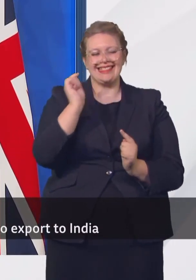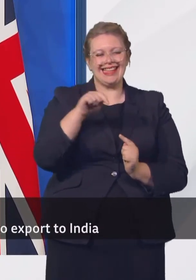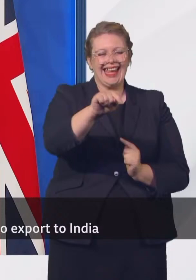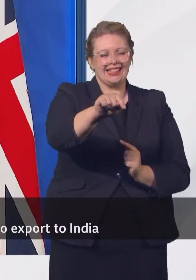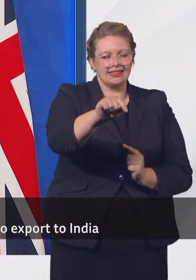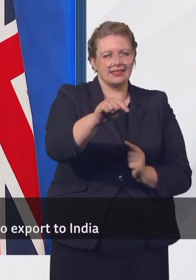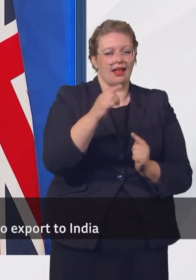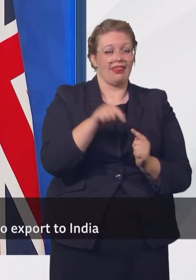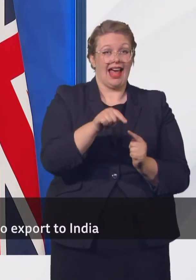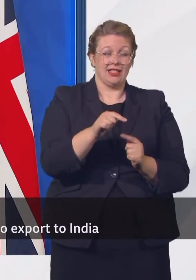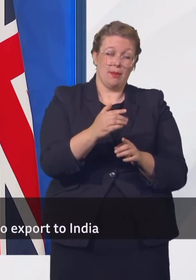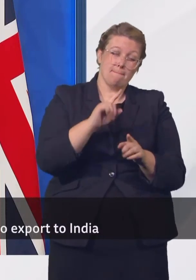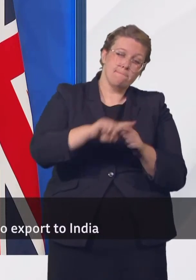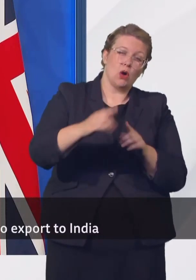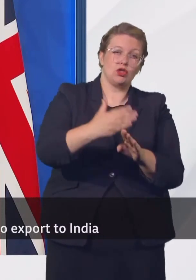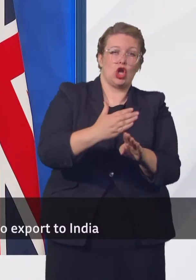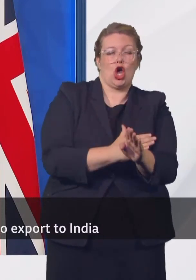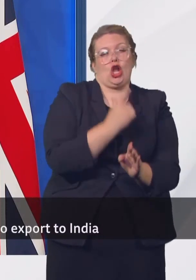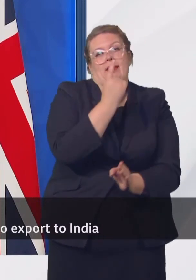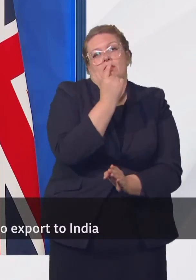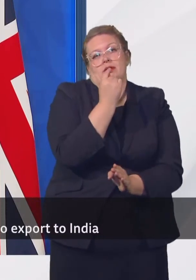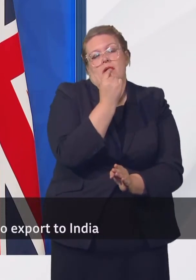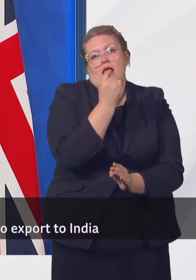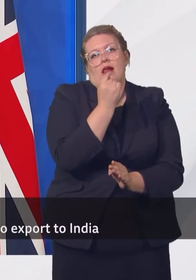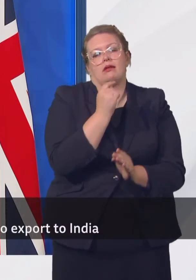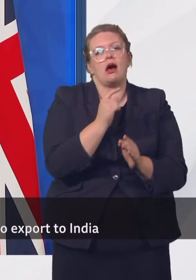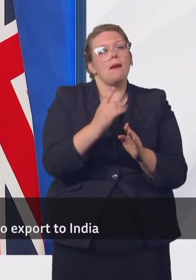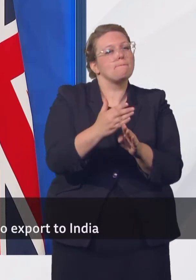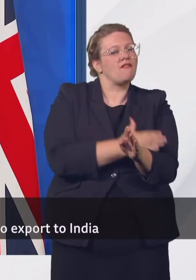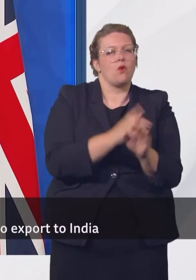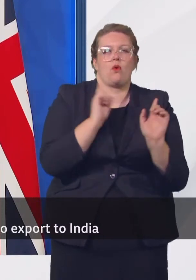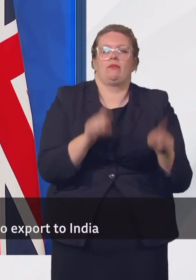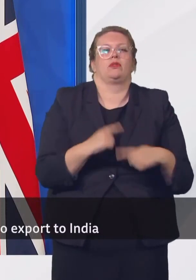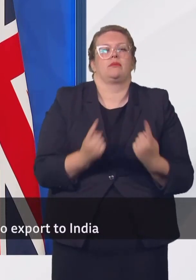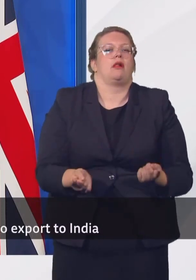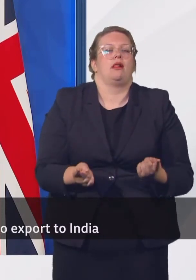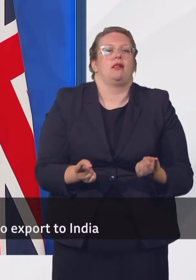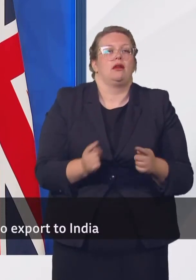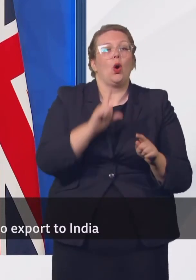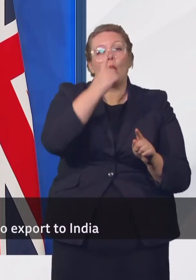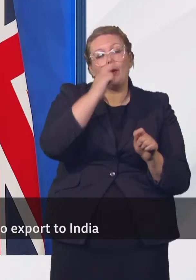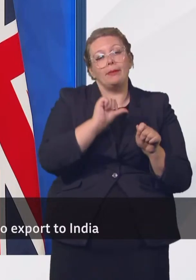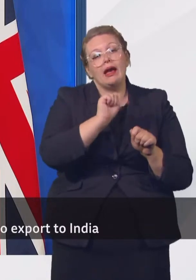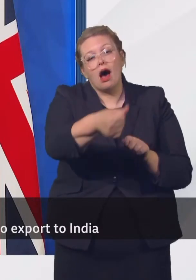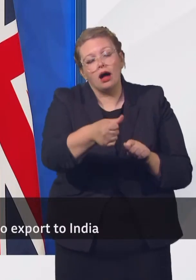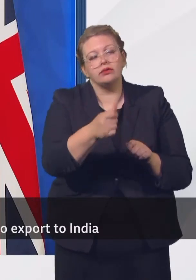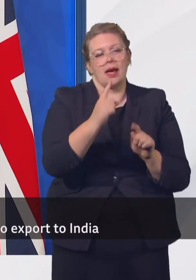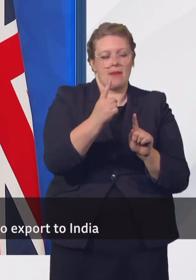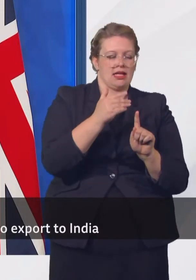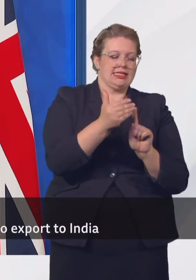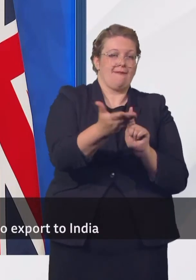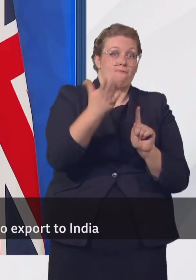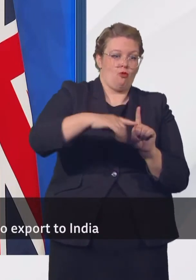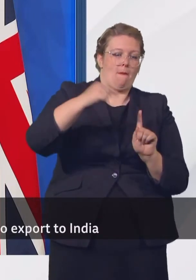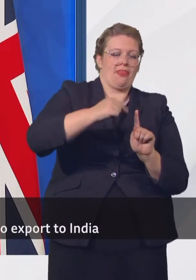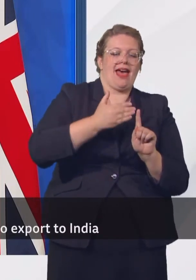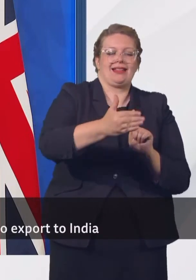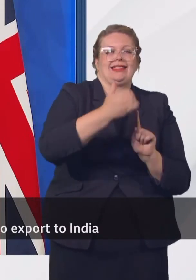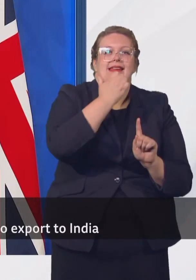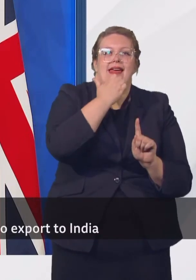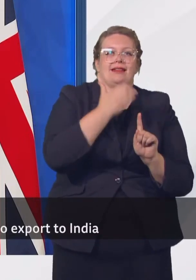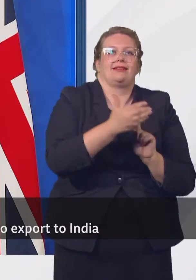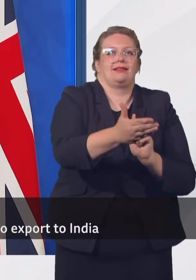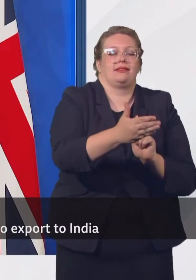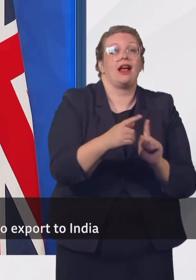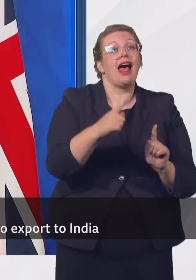each step before the decision to take the next step. So that's why the roadmap's been structured the way that it is, so that we